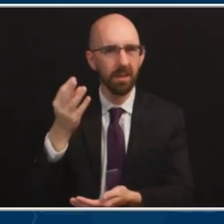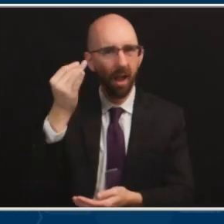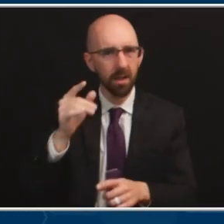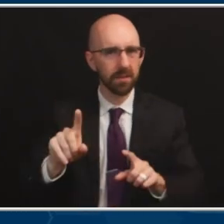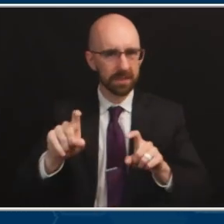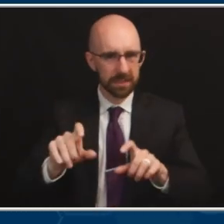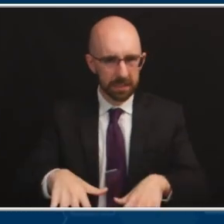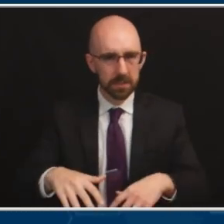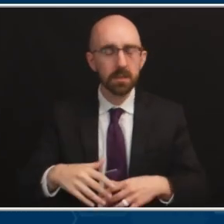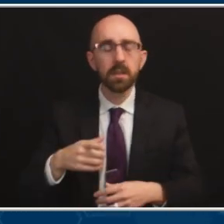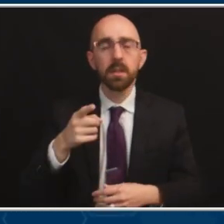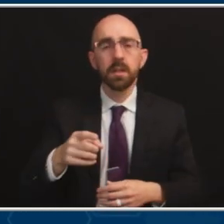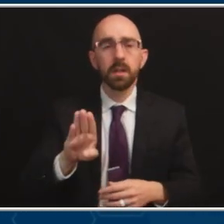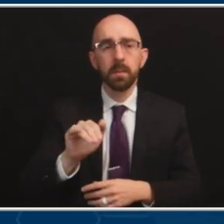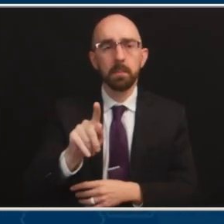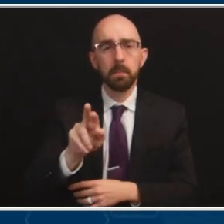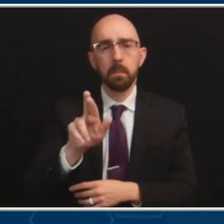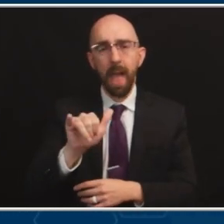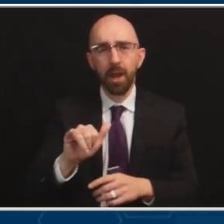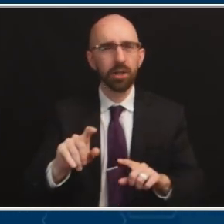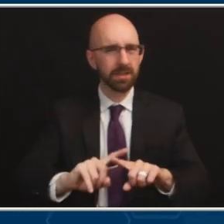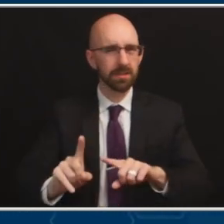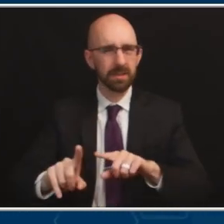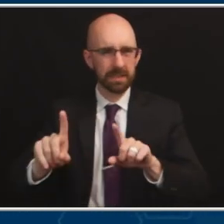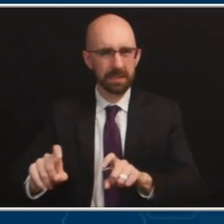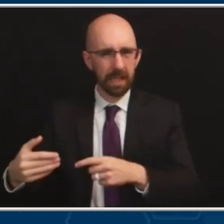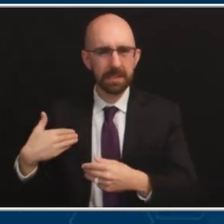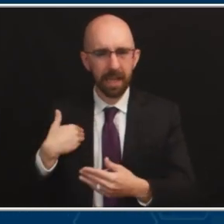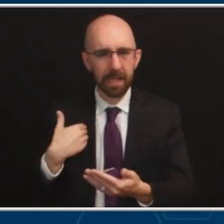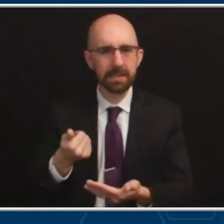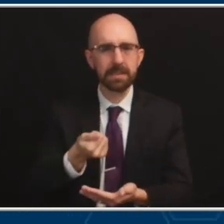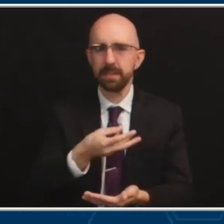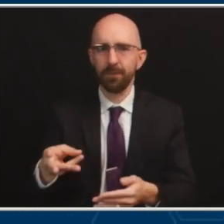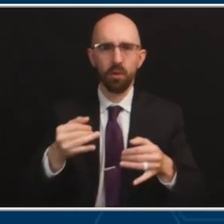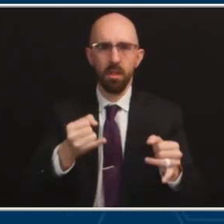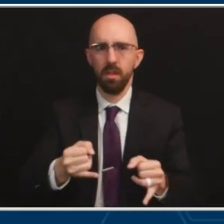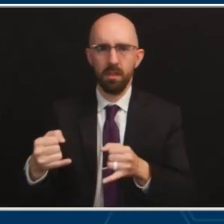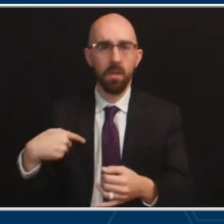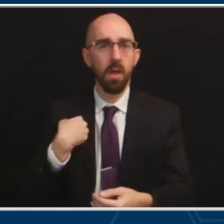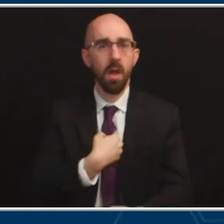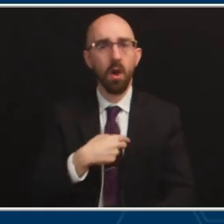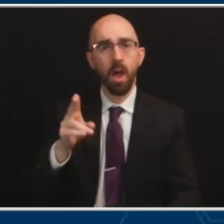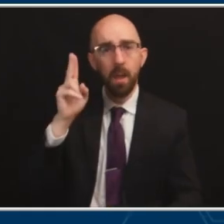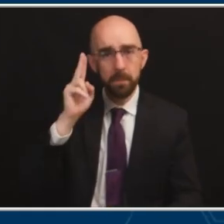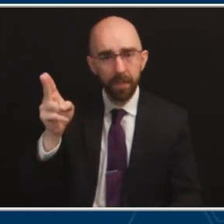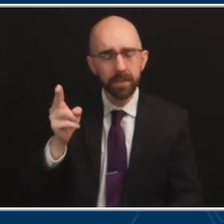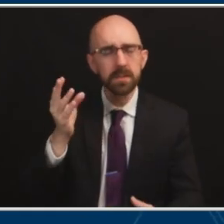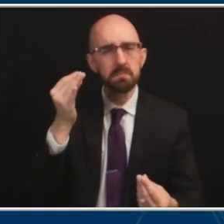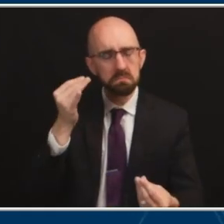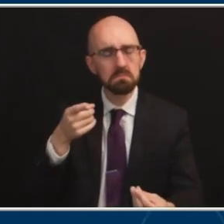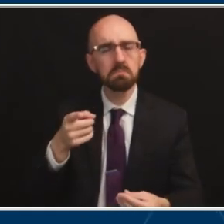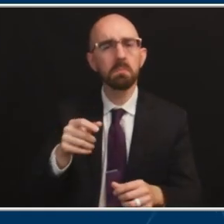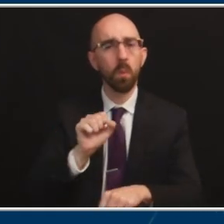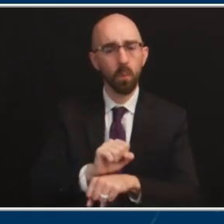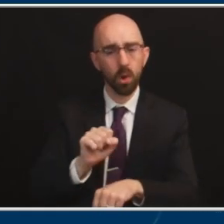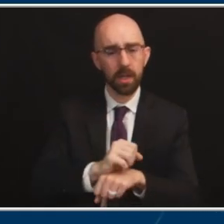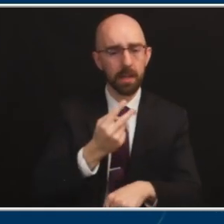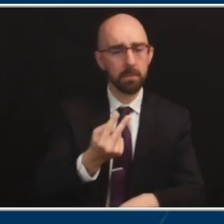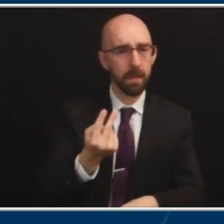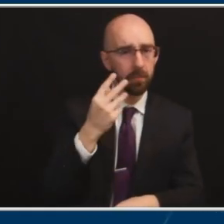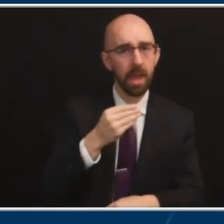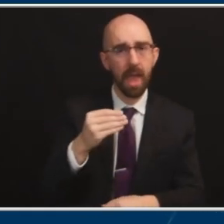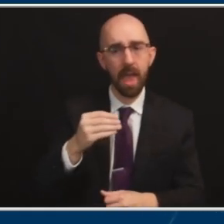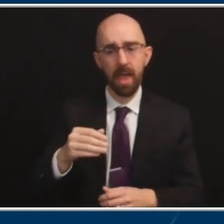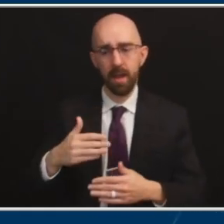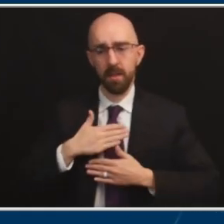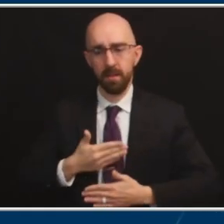battery contains several different individual tests. We had hypothesized that working memory and executive function might change,